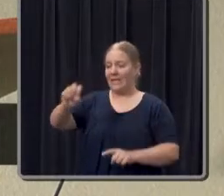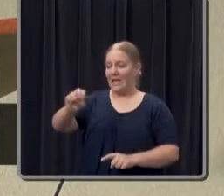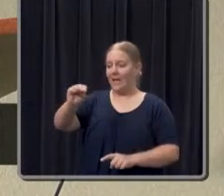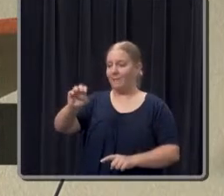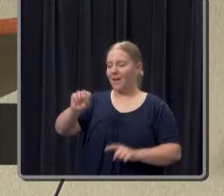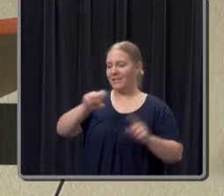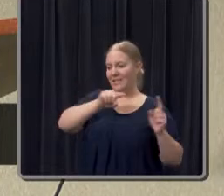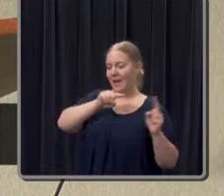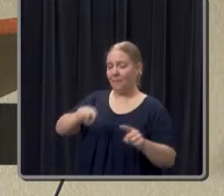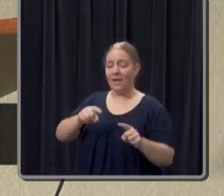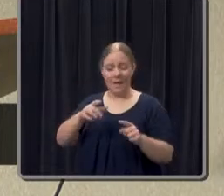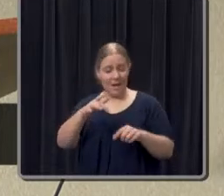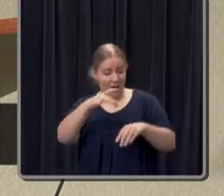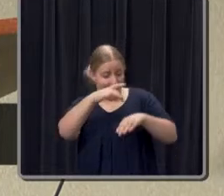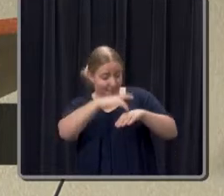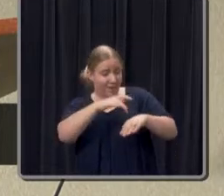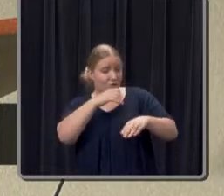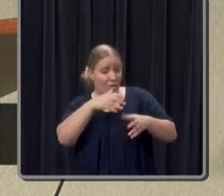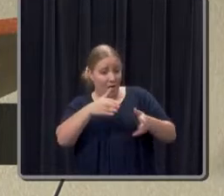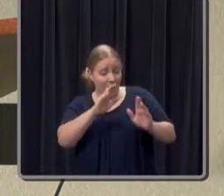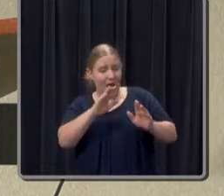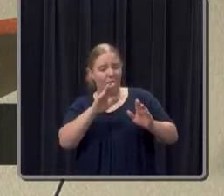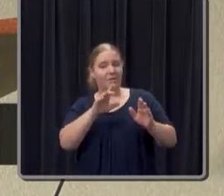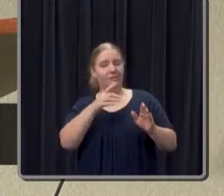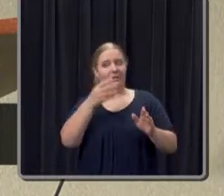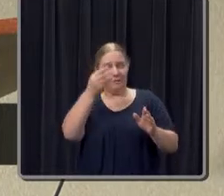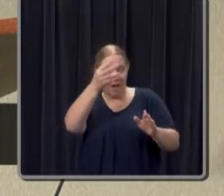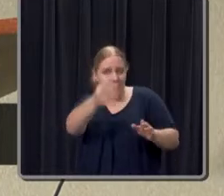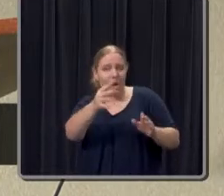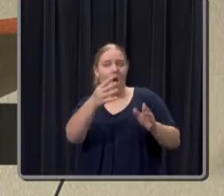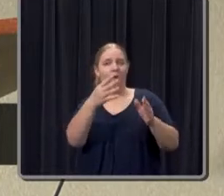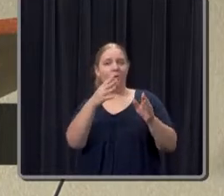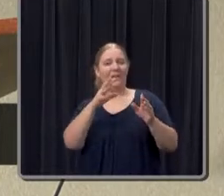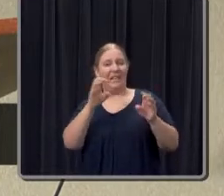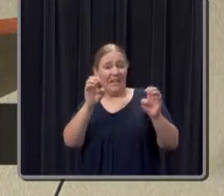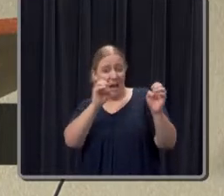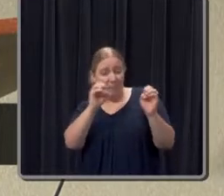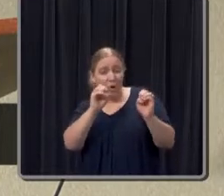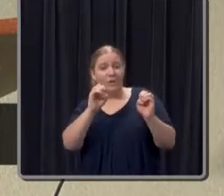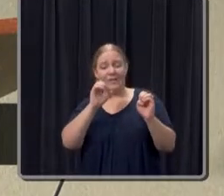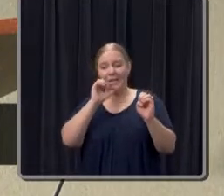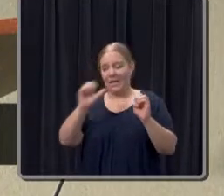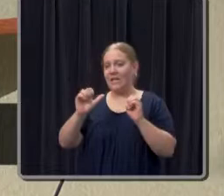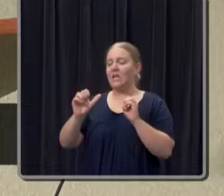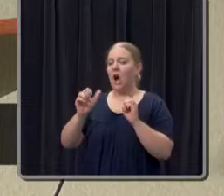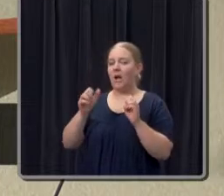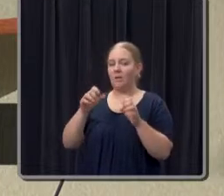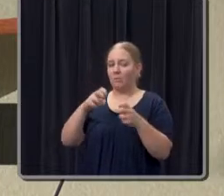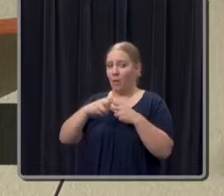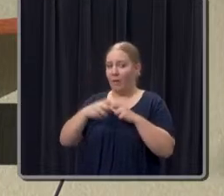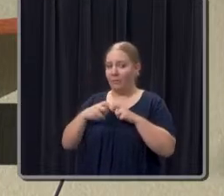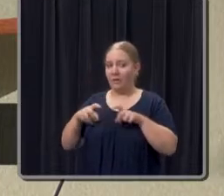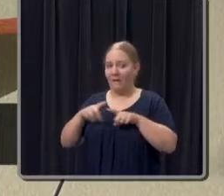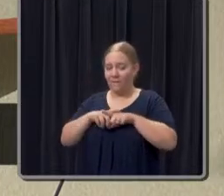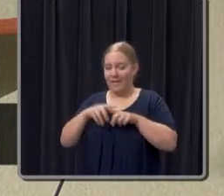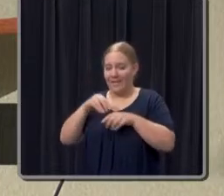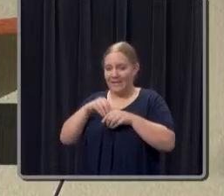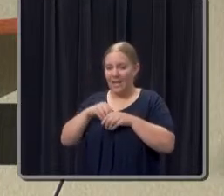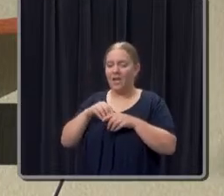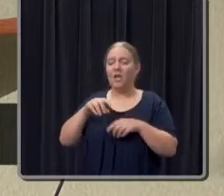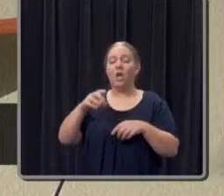allow for that, modification seems necessary. Cell service in the vicinity of the school and inside is also extremely